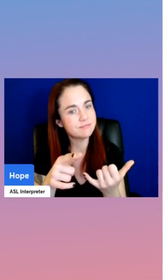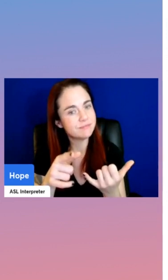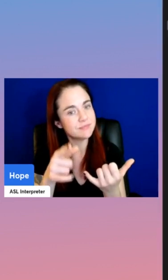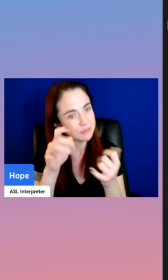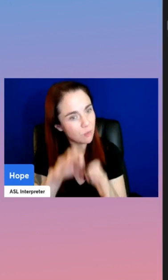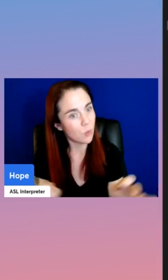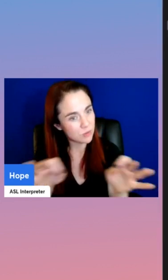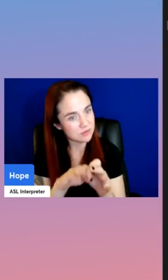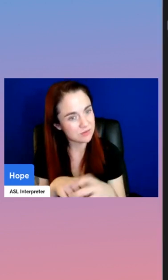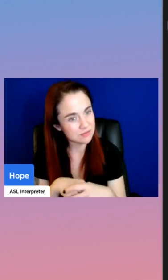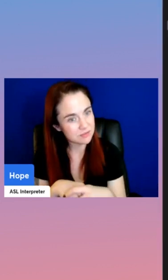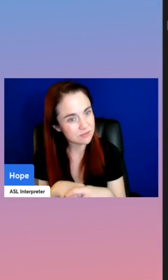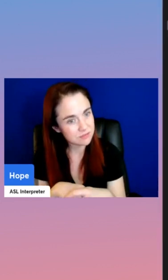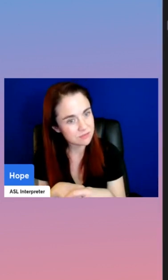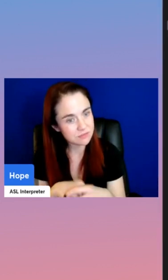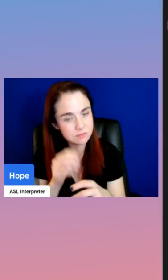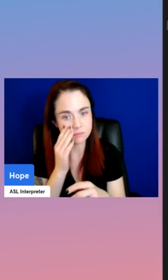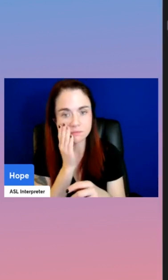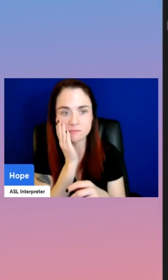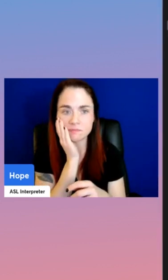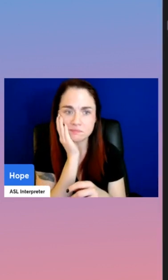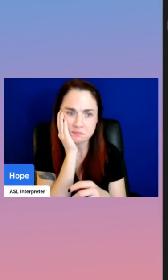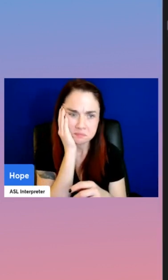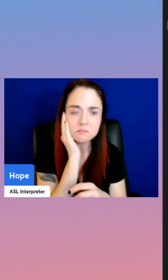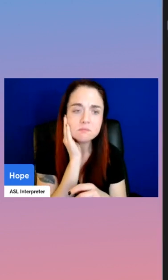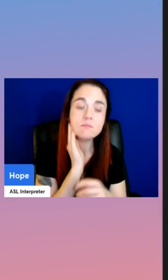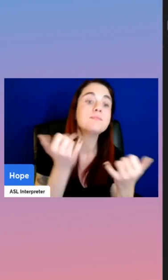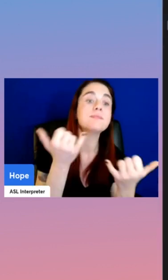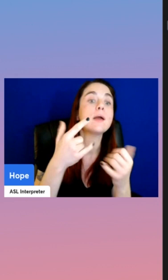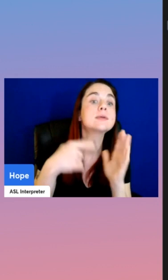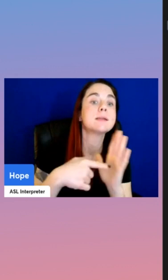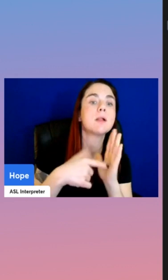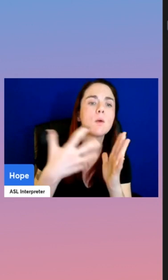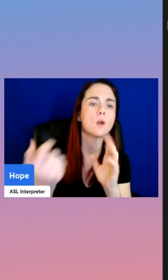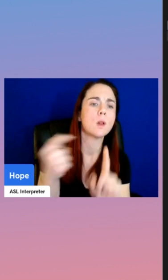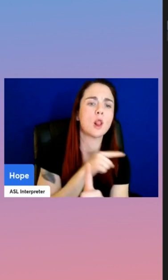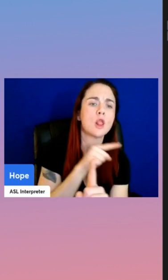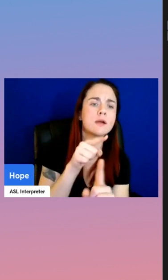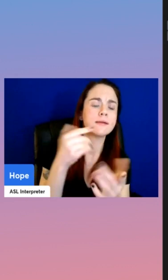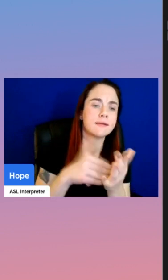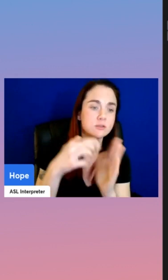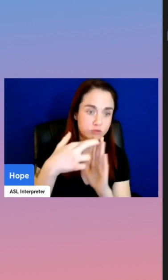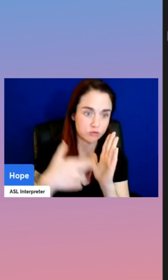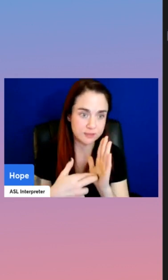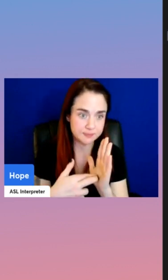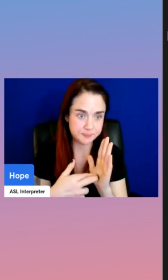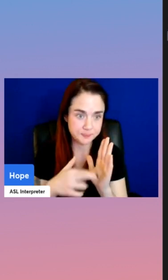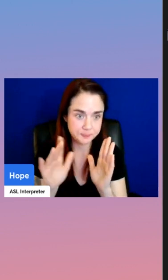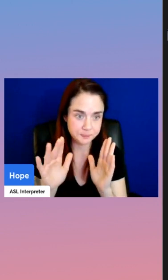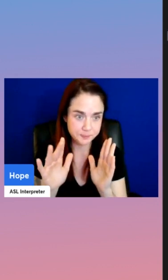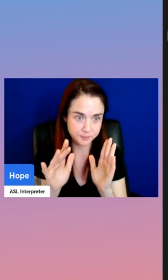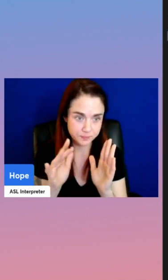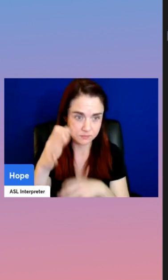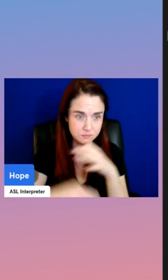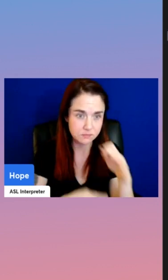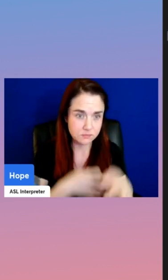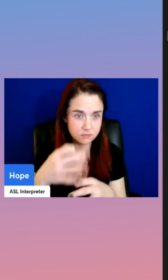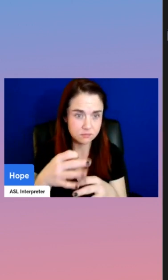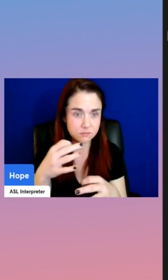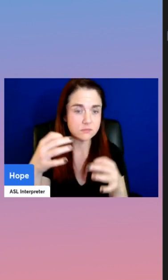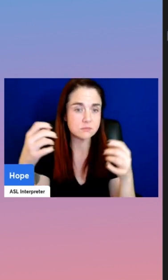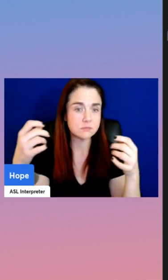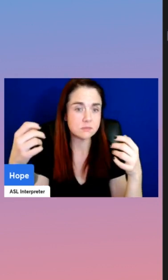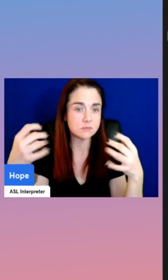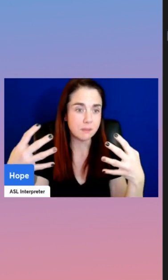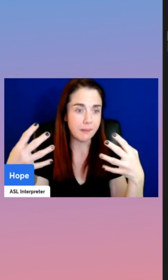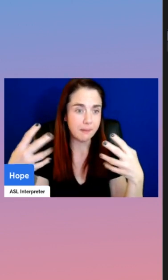important. Let's now, for example, head back to the registry, and instead of mapping the development